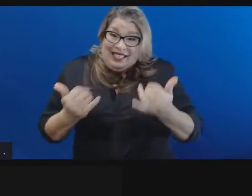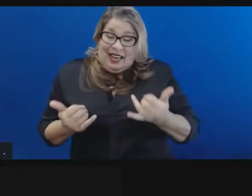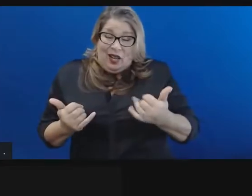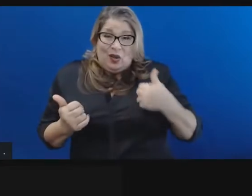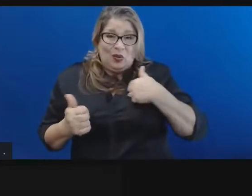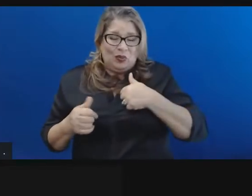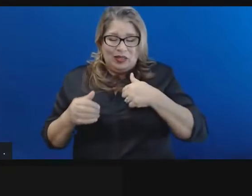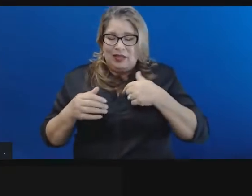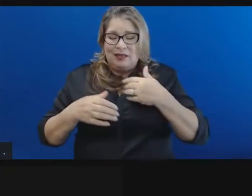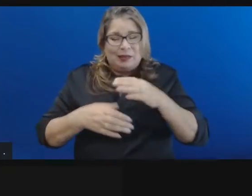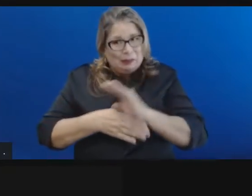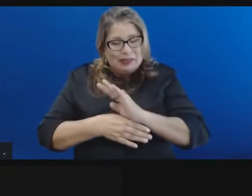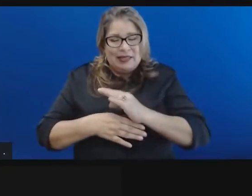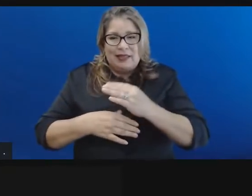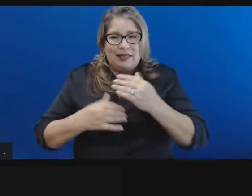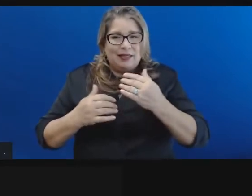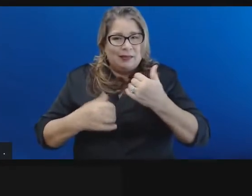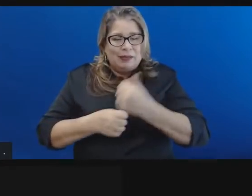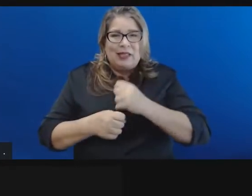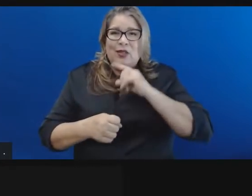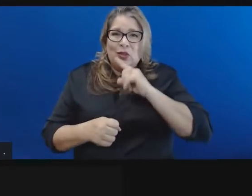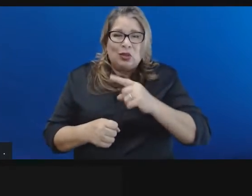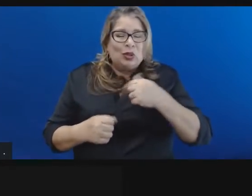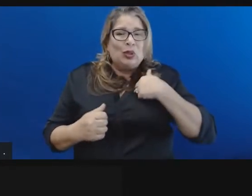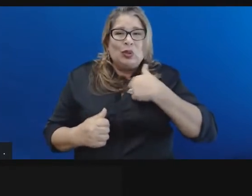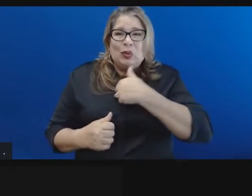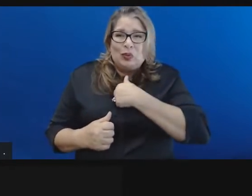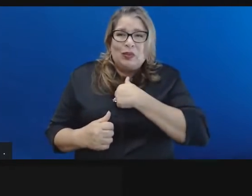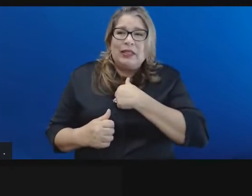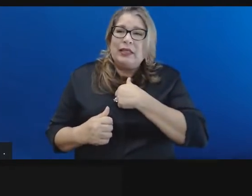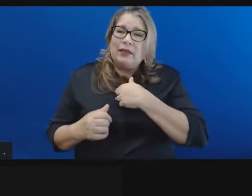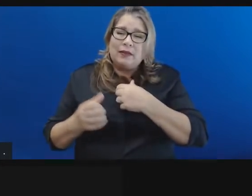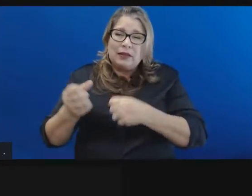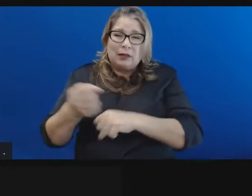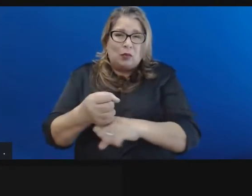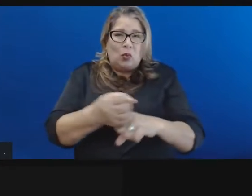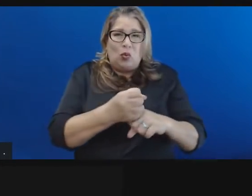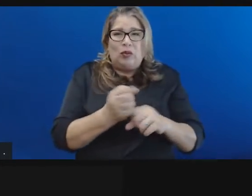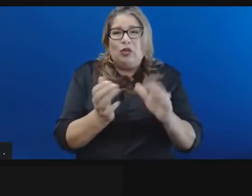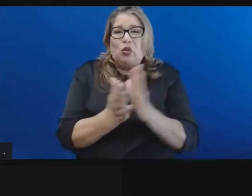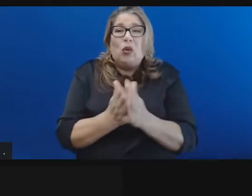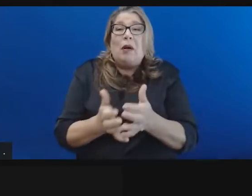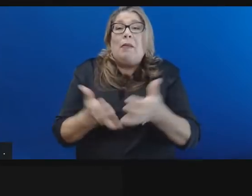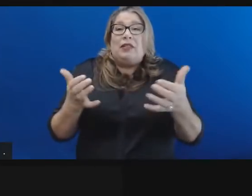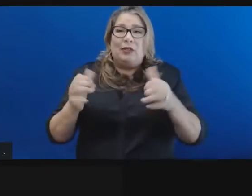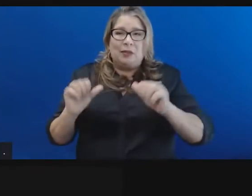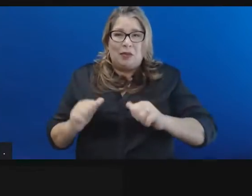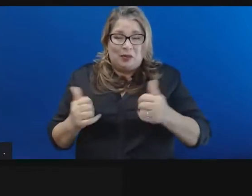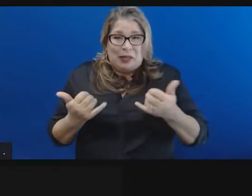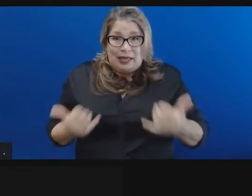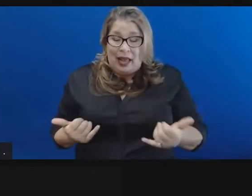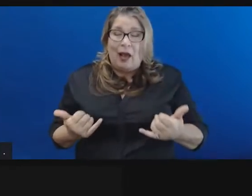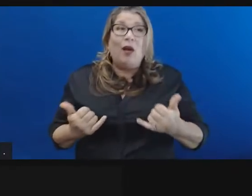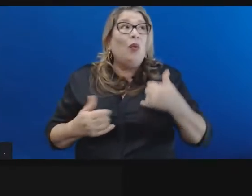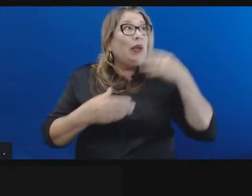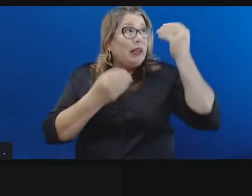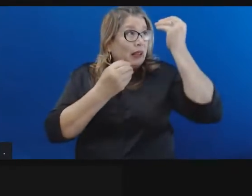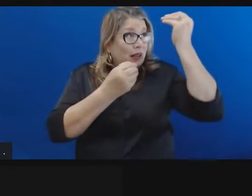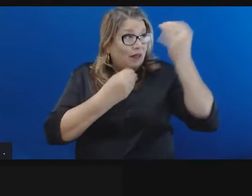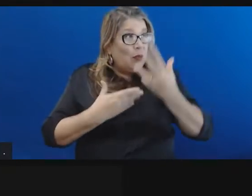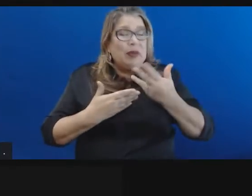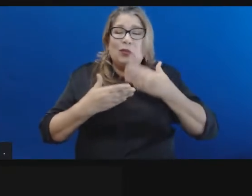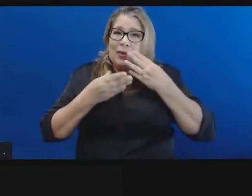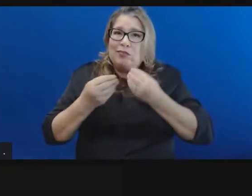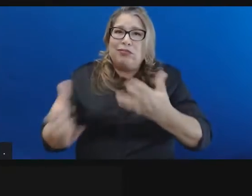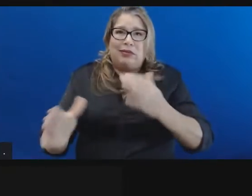those efforts are accelerated, that we're supporting districts as much as possible and communicating clearly. So we'll see what